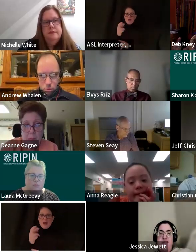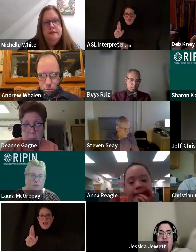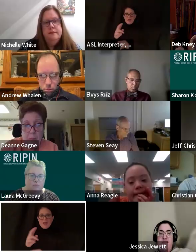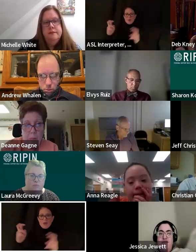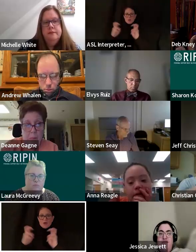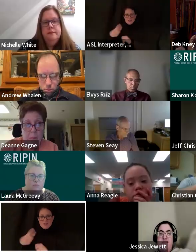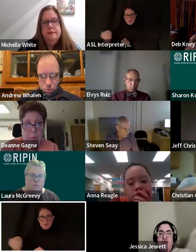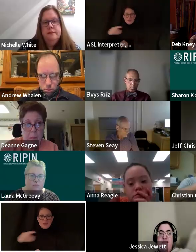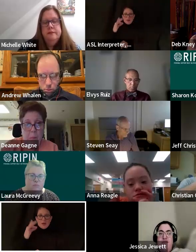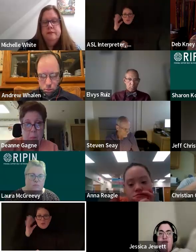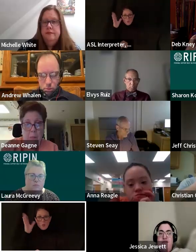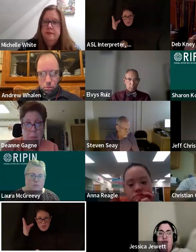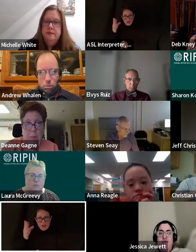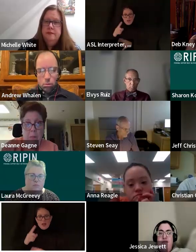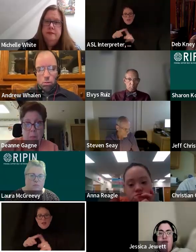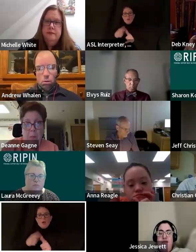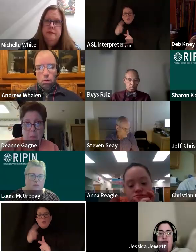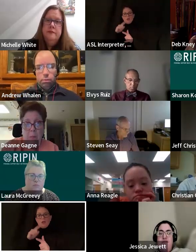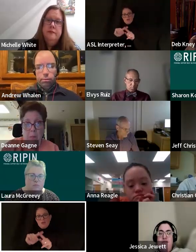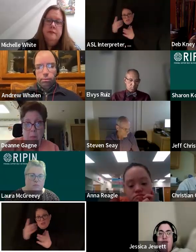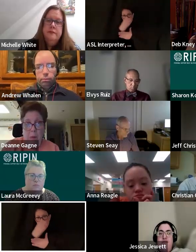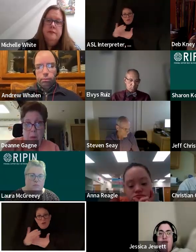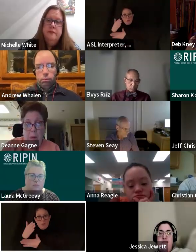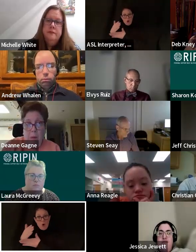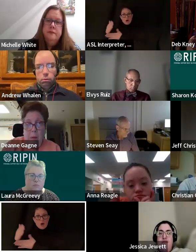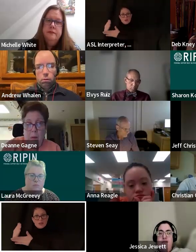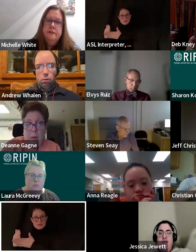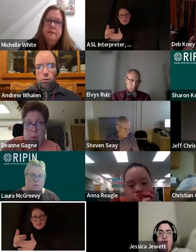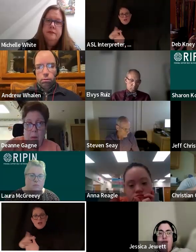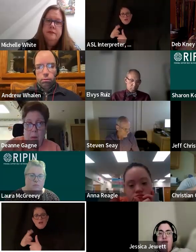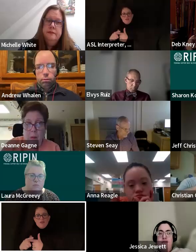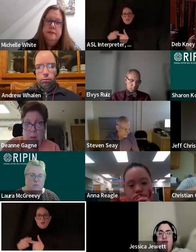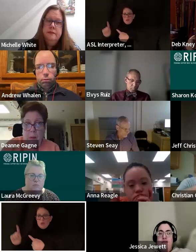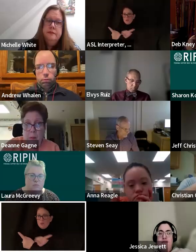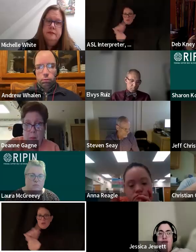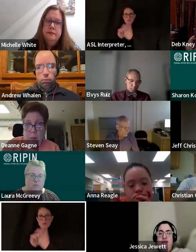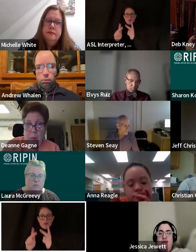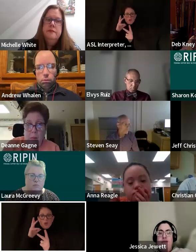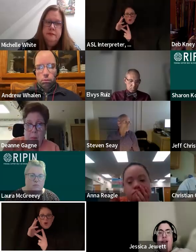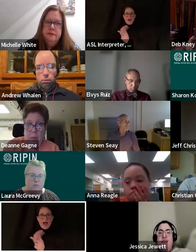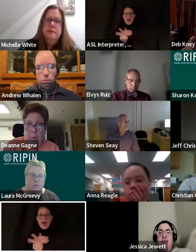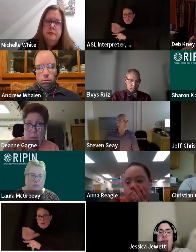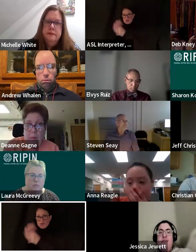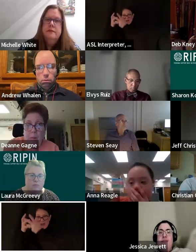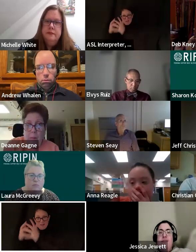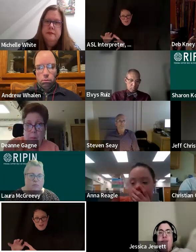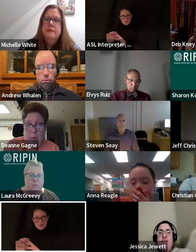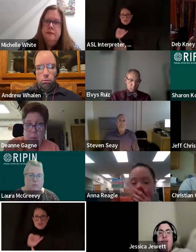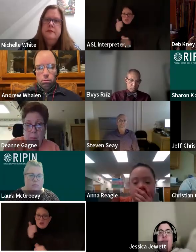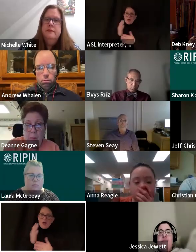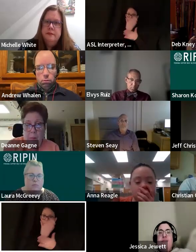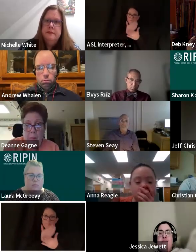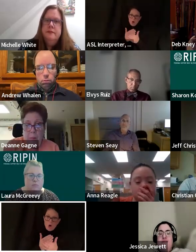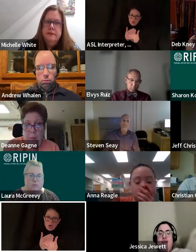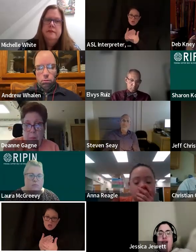to just talk about like once we know what all the other pieces are, then we might talk to people who went through our training with an extra like here's another piece of